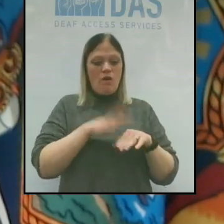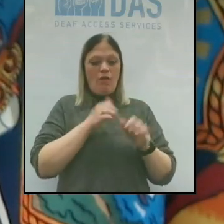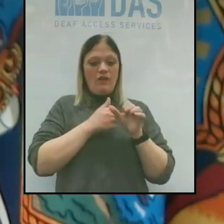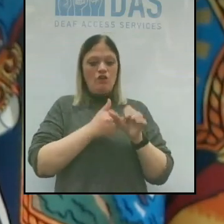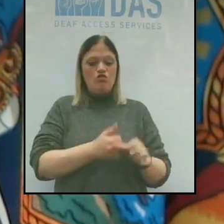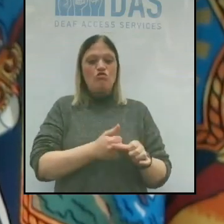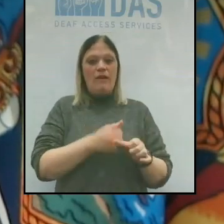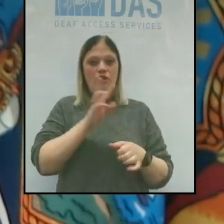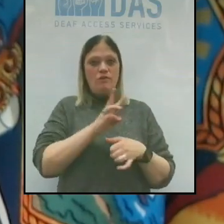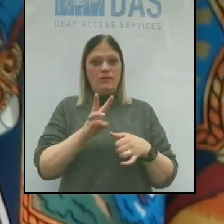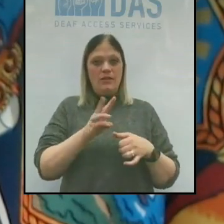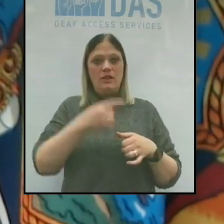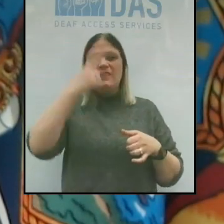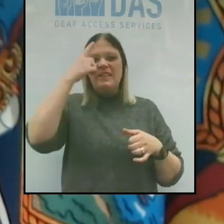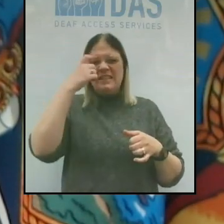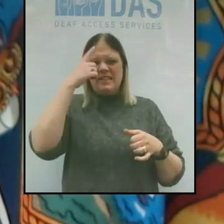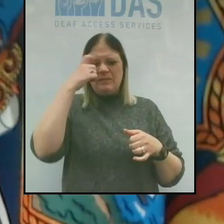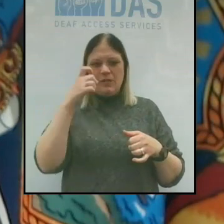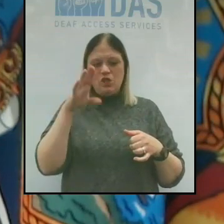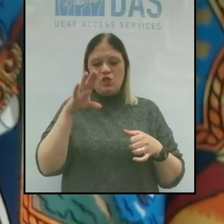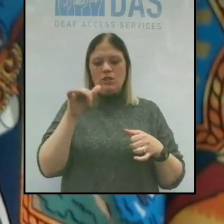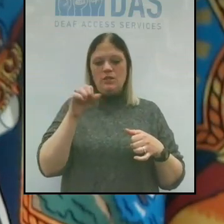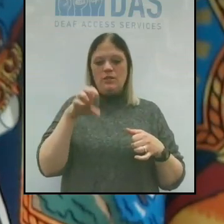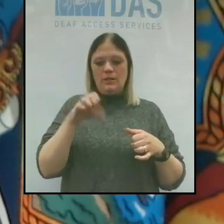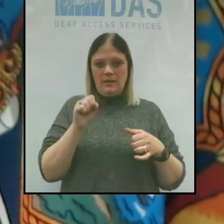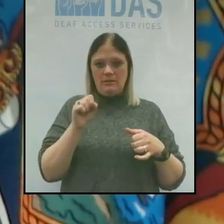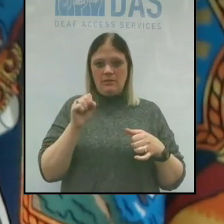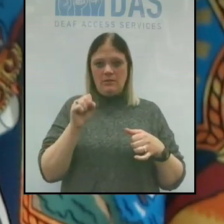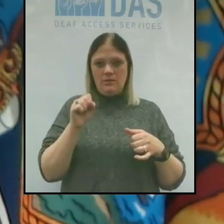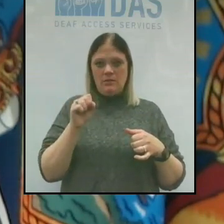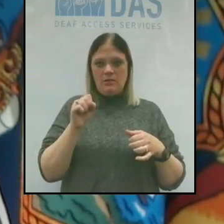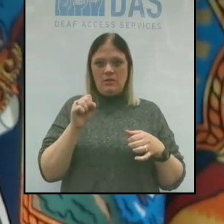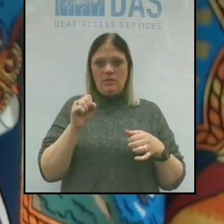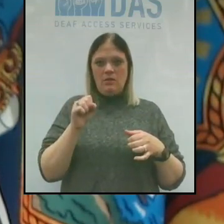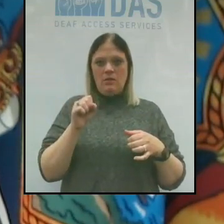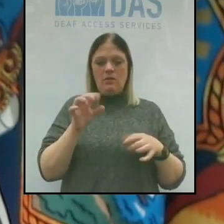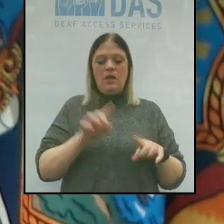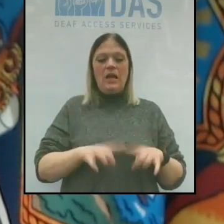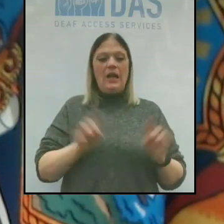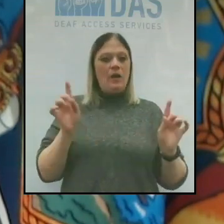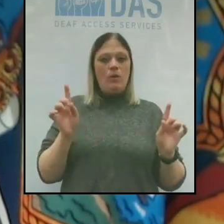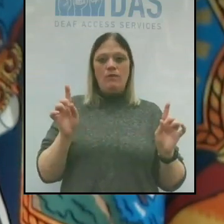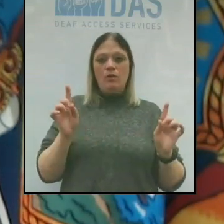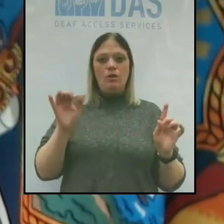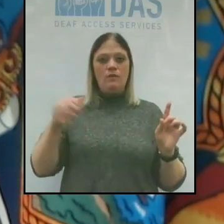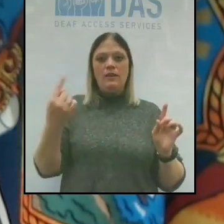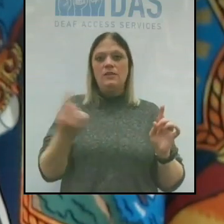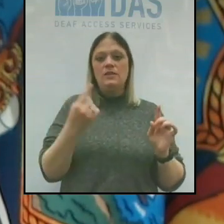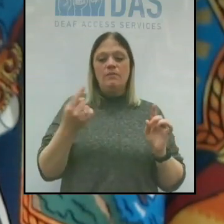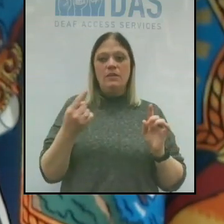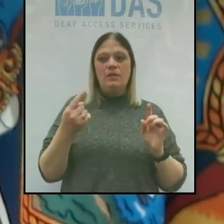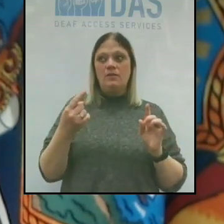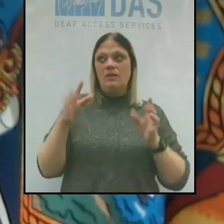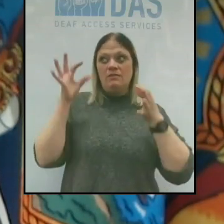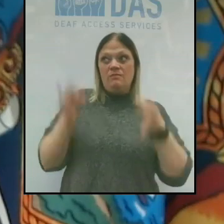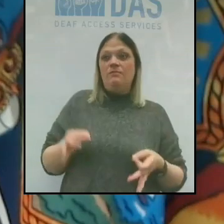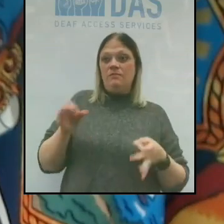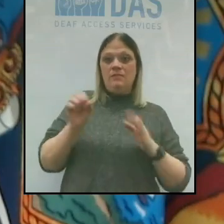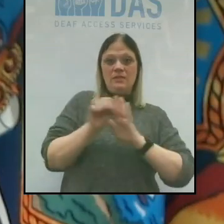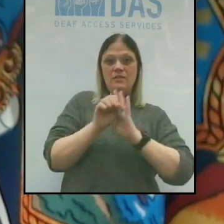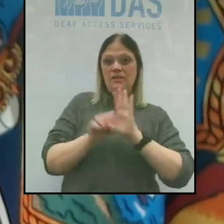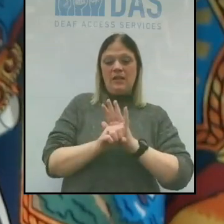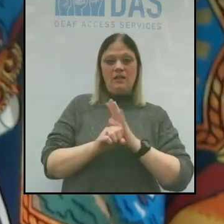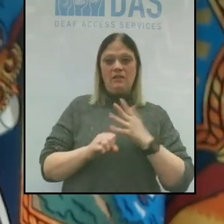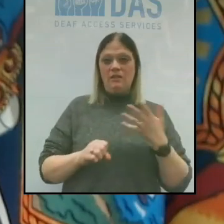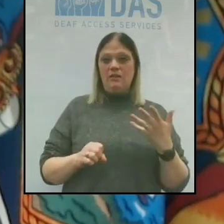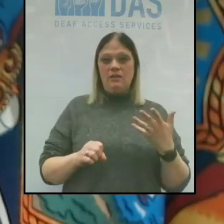site of suspicious cases. However, we're again, this is something that's deemed by the state, and it's not